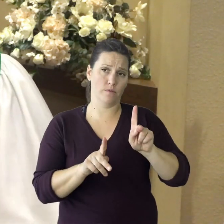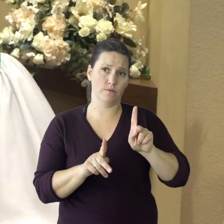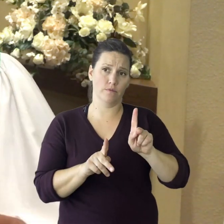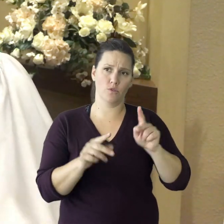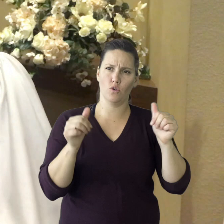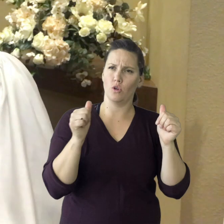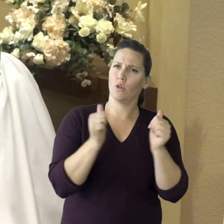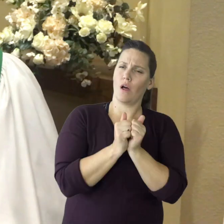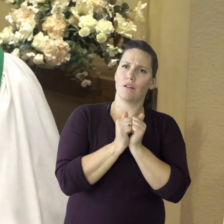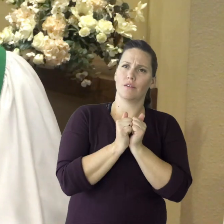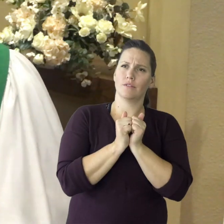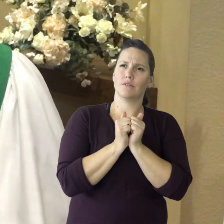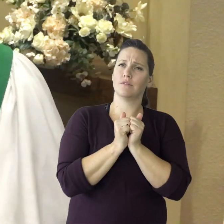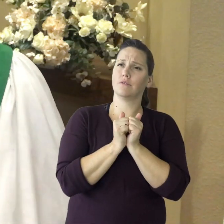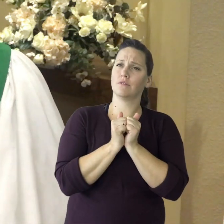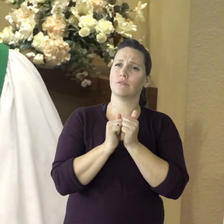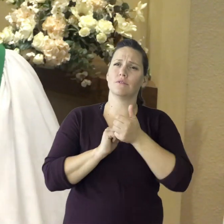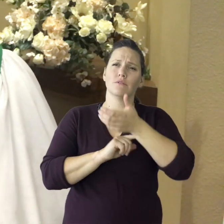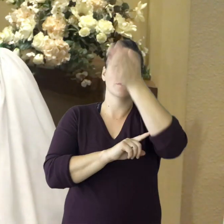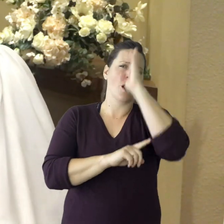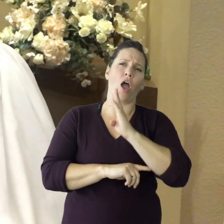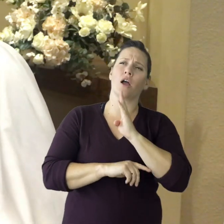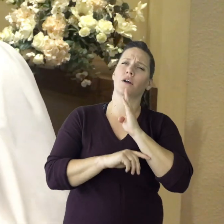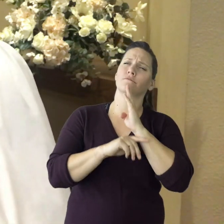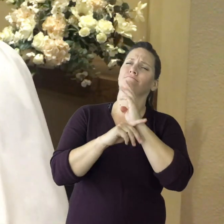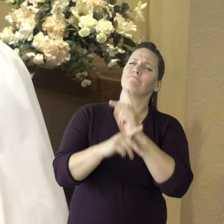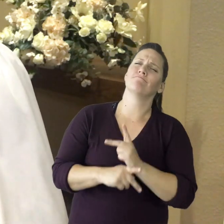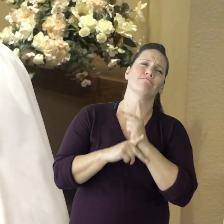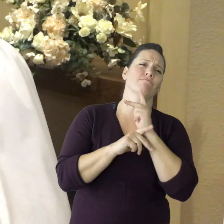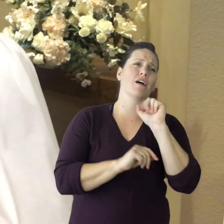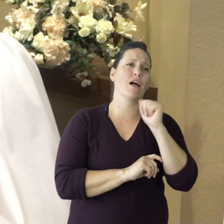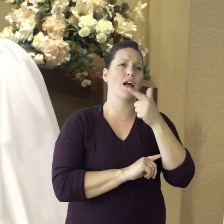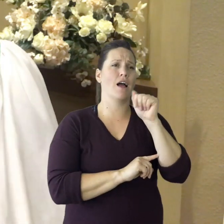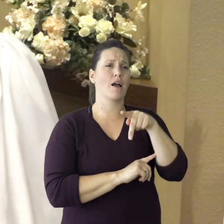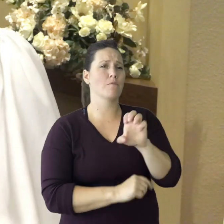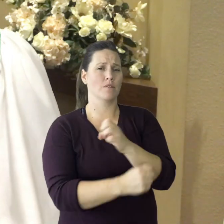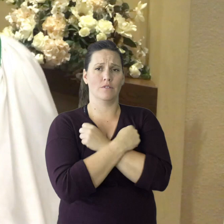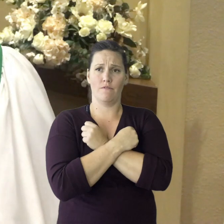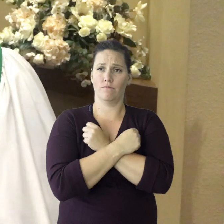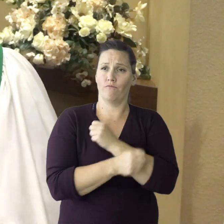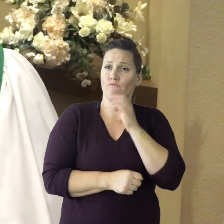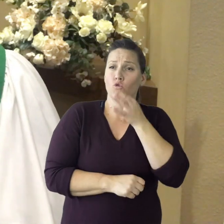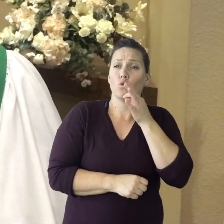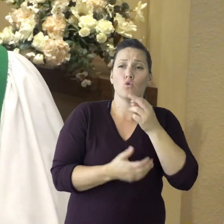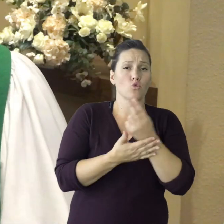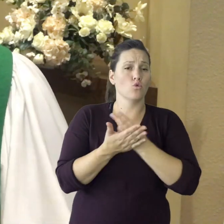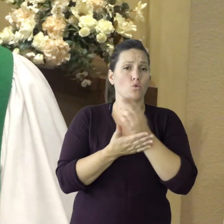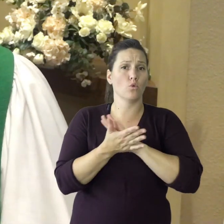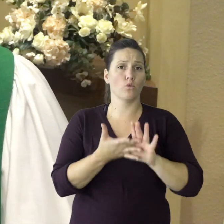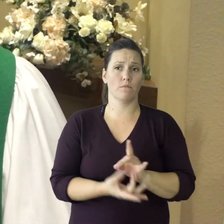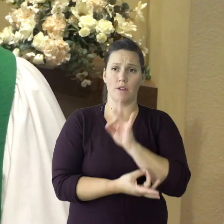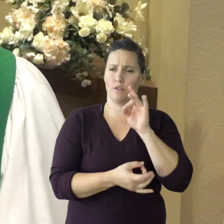Loving other people with this God kind of agape love is